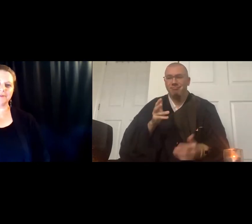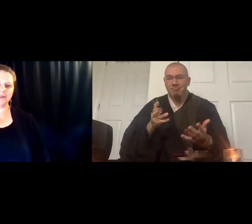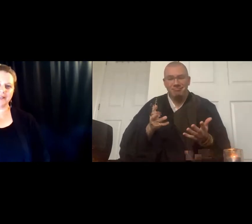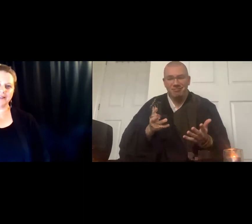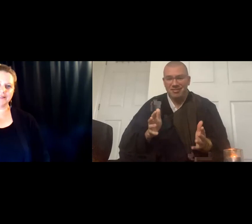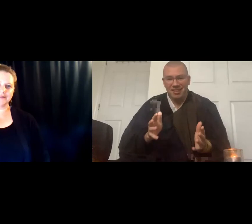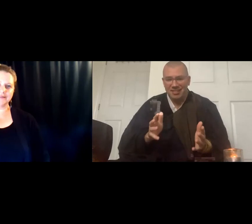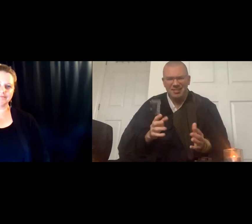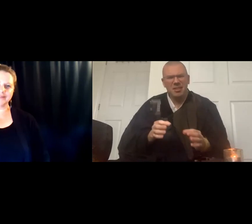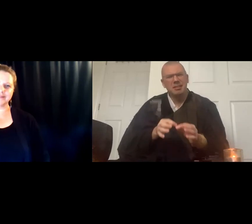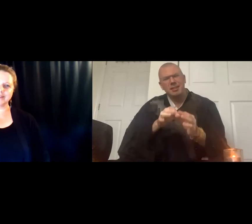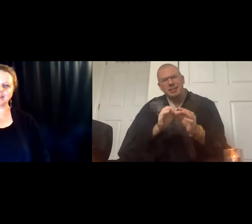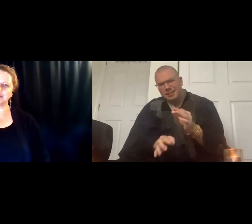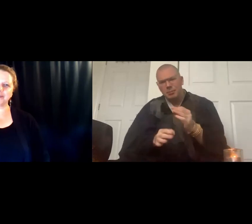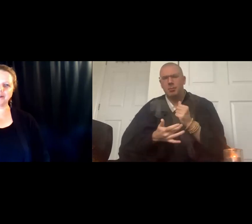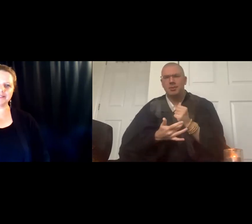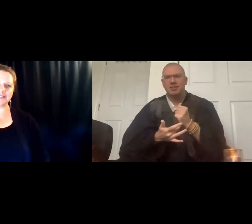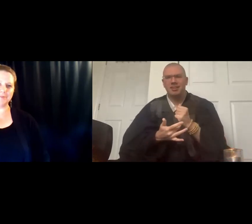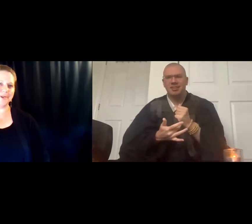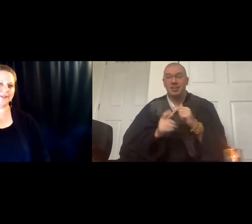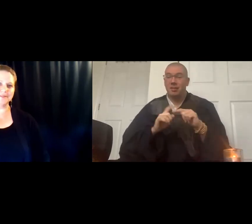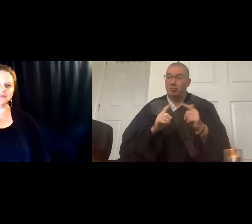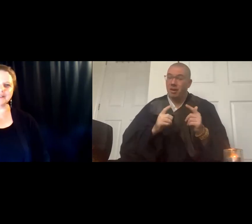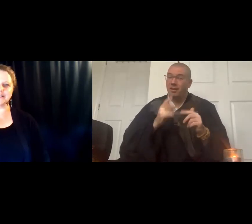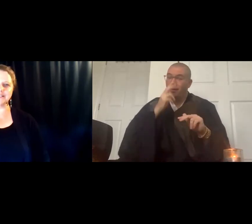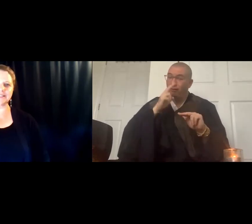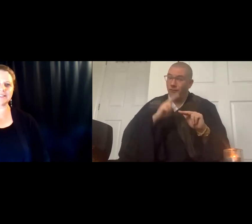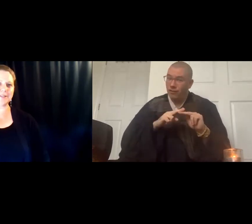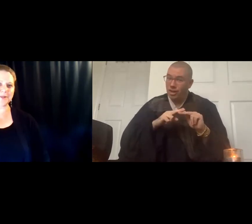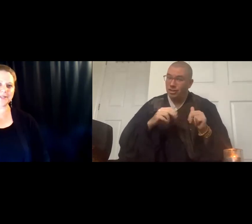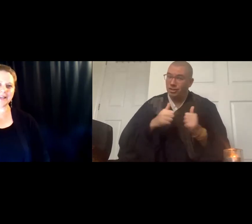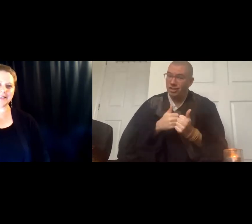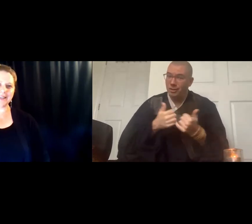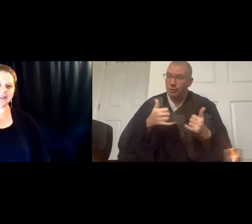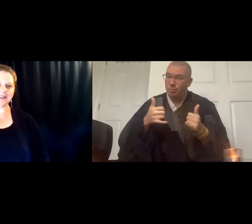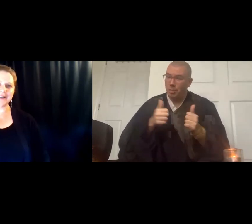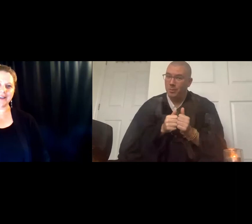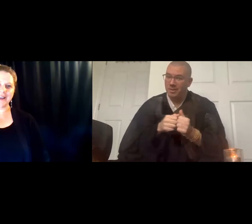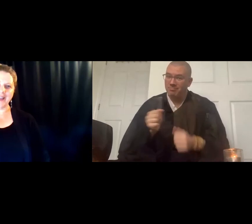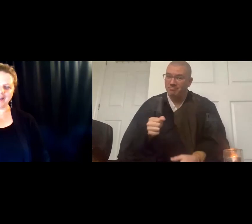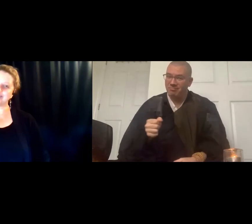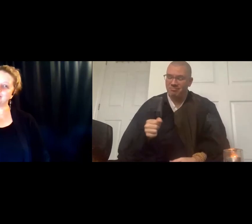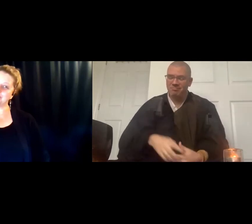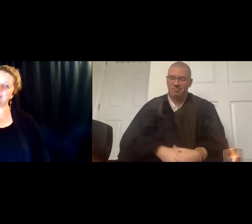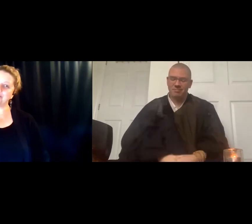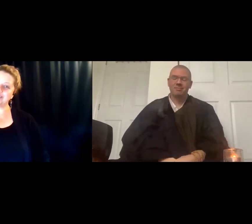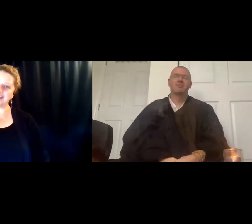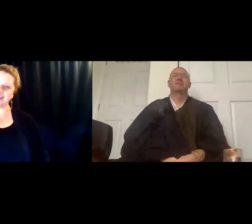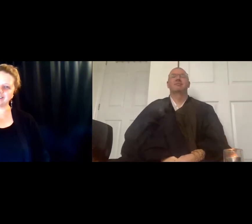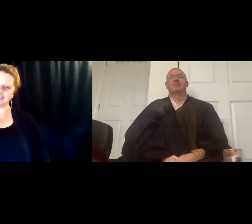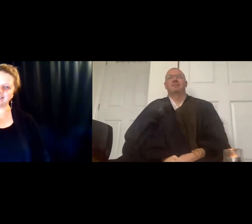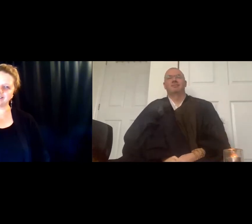and 3. It's very simple. It's a simple technique, and it's also a